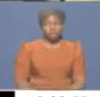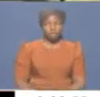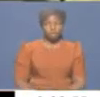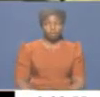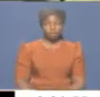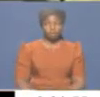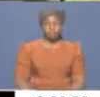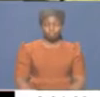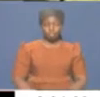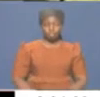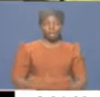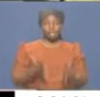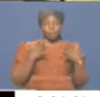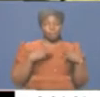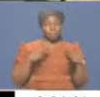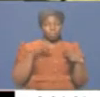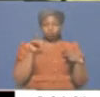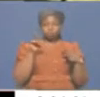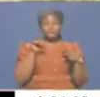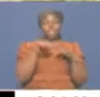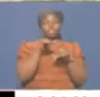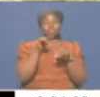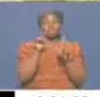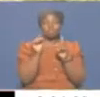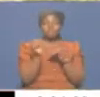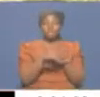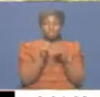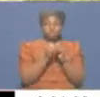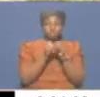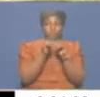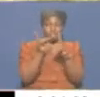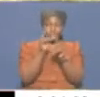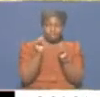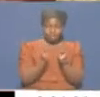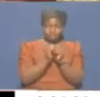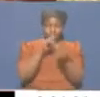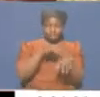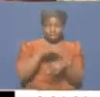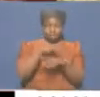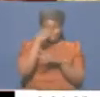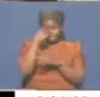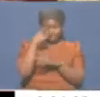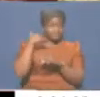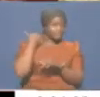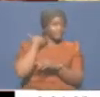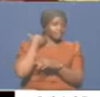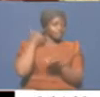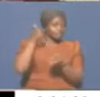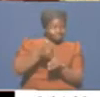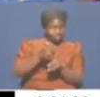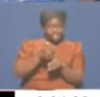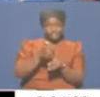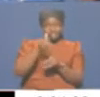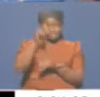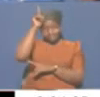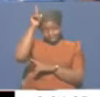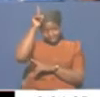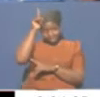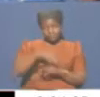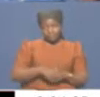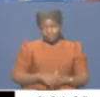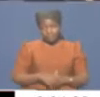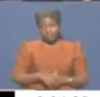The victims were killed on October 10th when suspected armed bandits staged a daring attack when they raided Kiambogo village. The bandits had raided